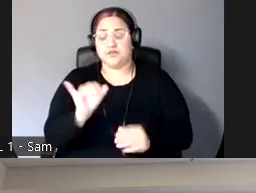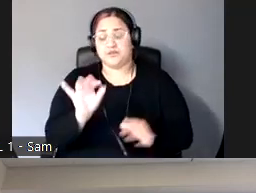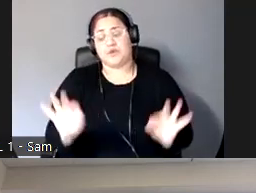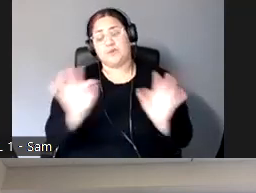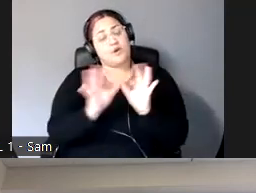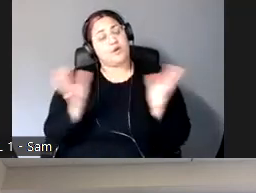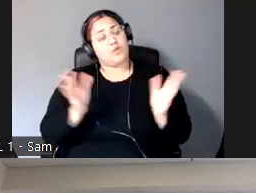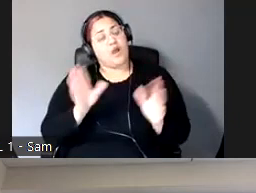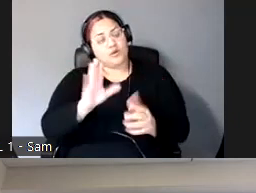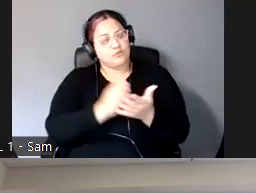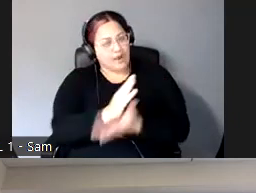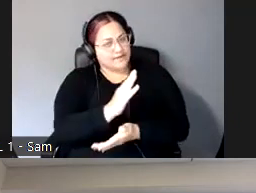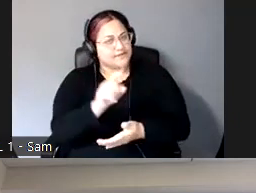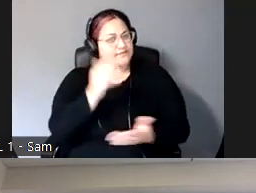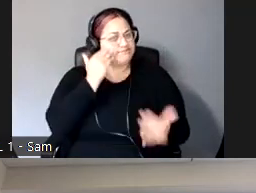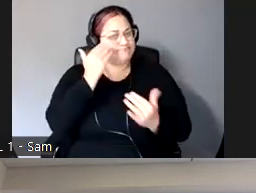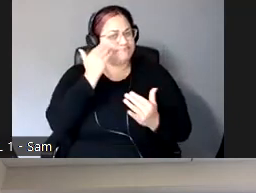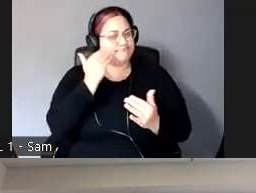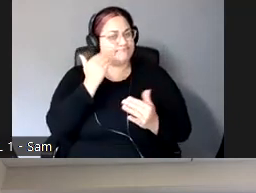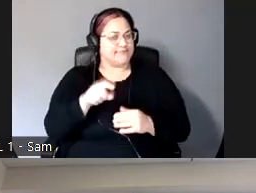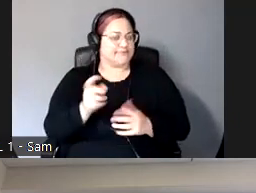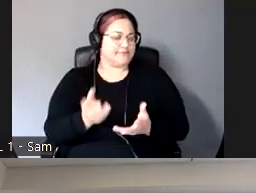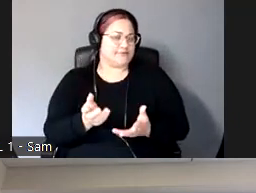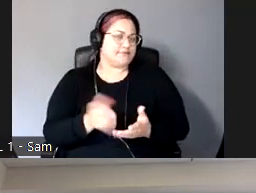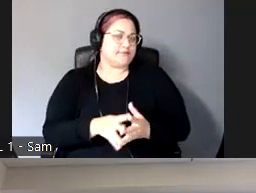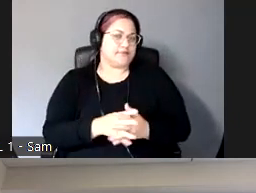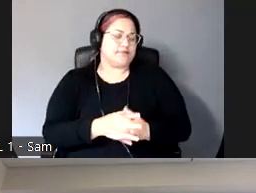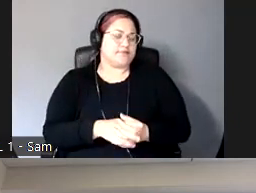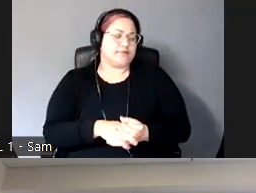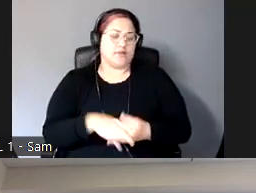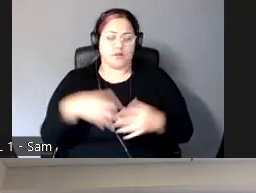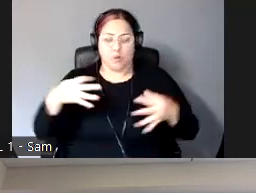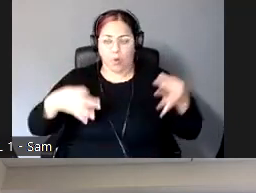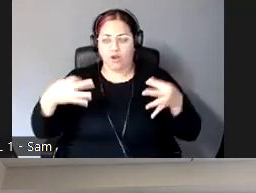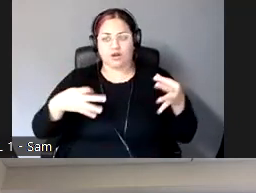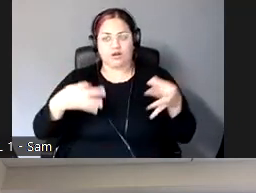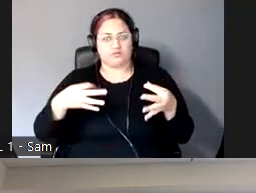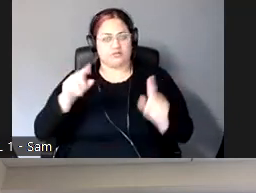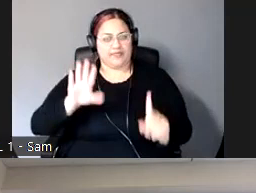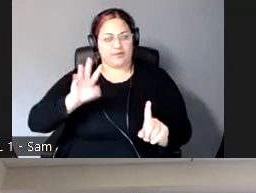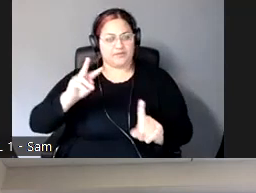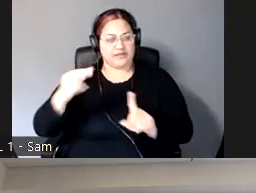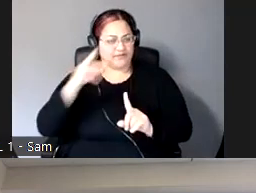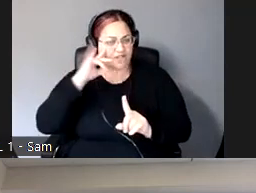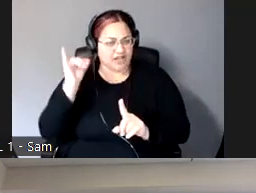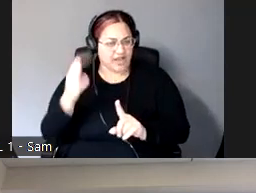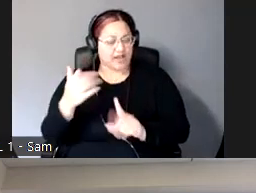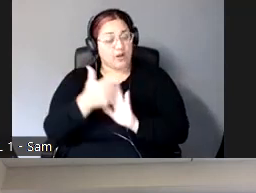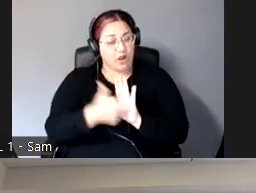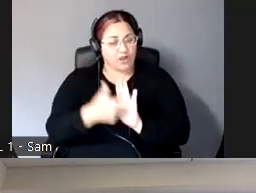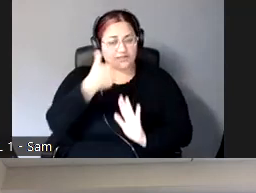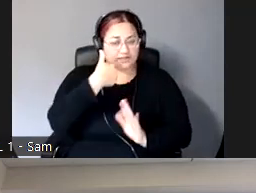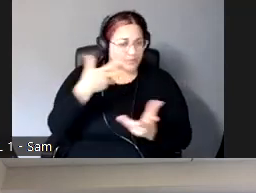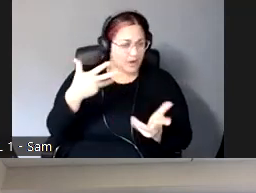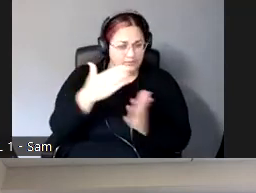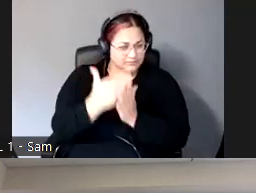really outlined what your rights are from a court perspective, what the legislation says and the supports that are available and what